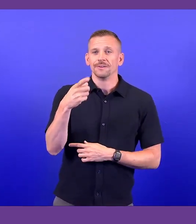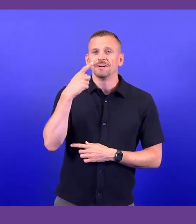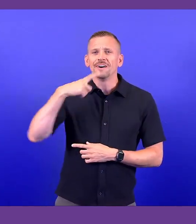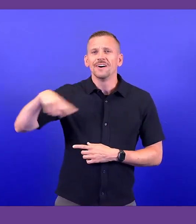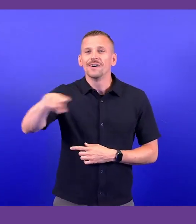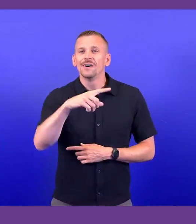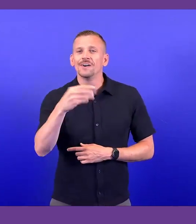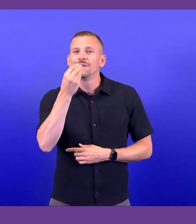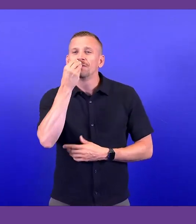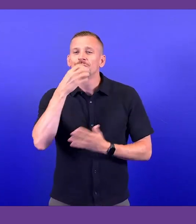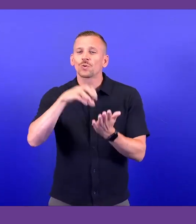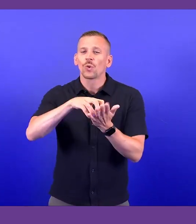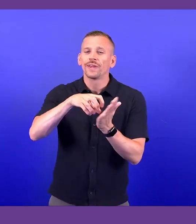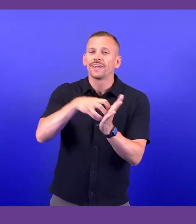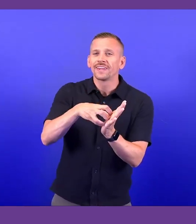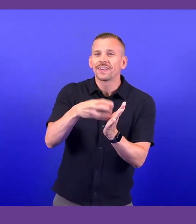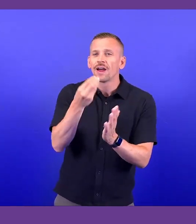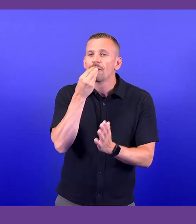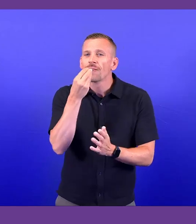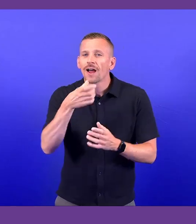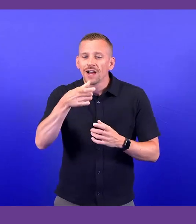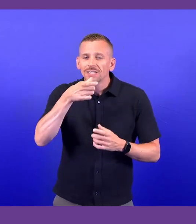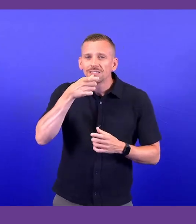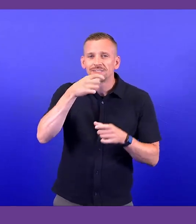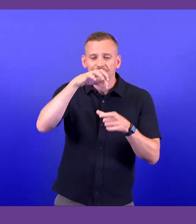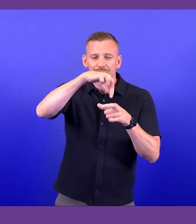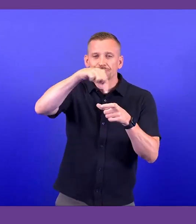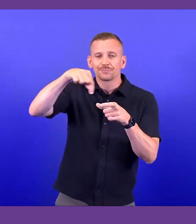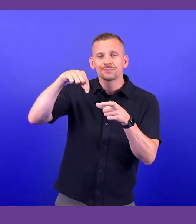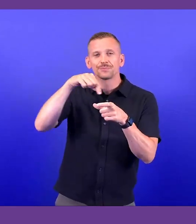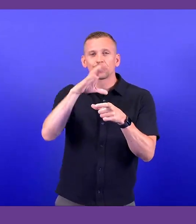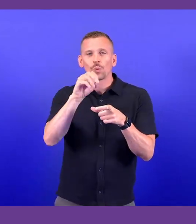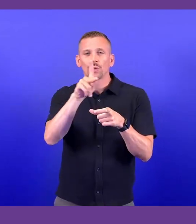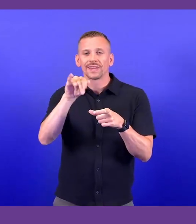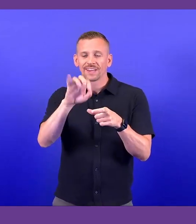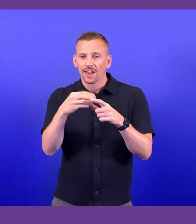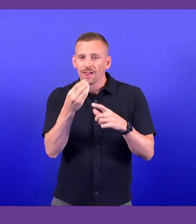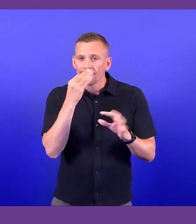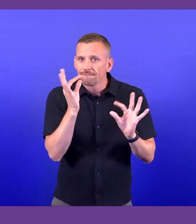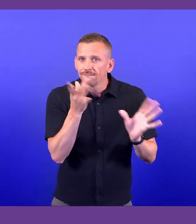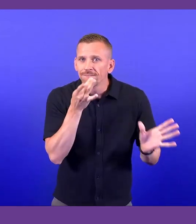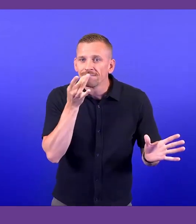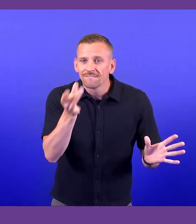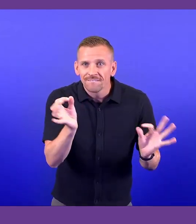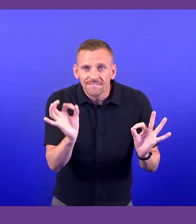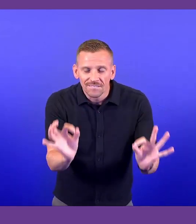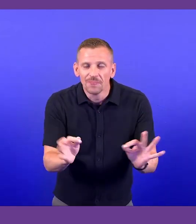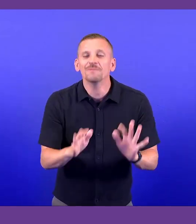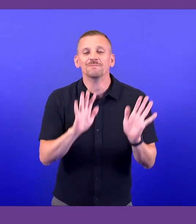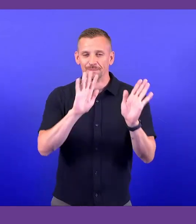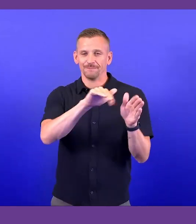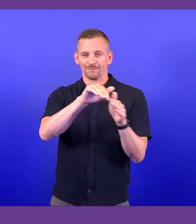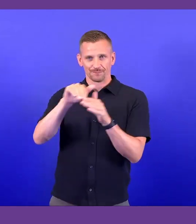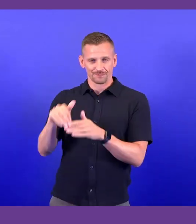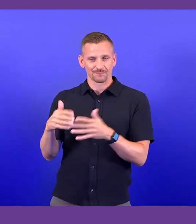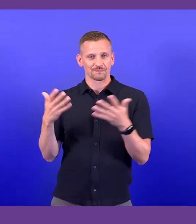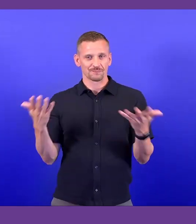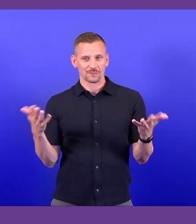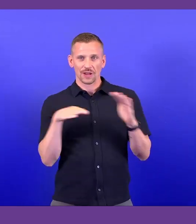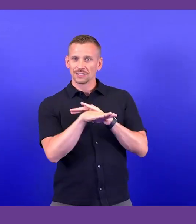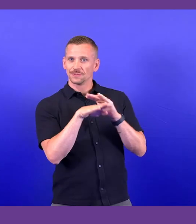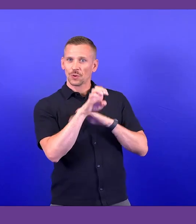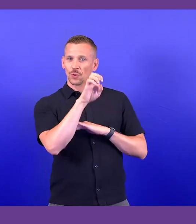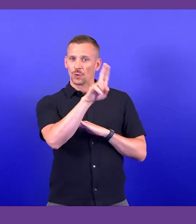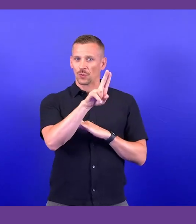No? You didn't? You try? It was good. Don't you think so? Okay. Okay. We need